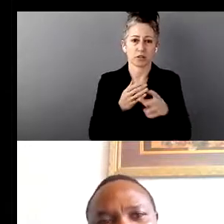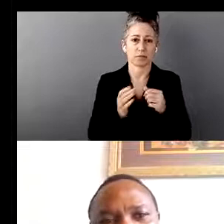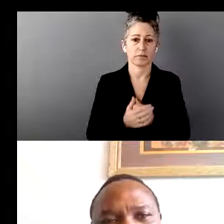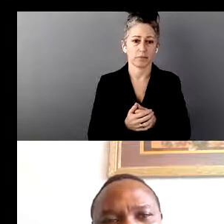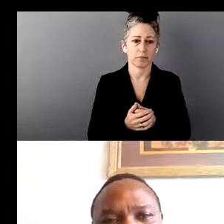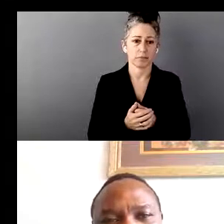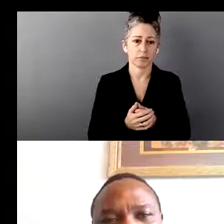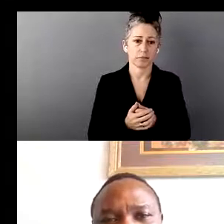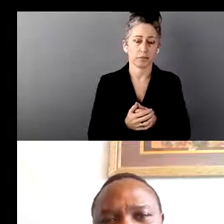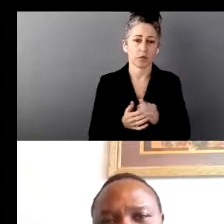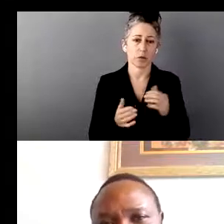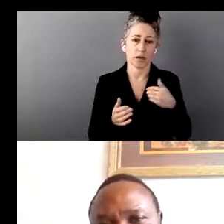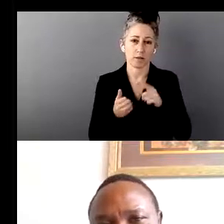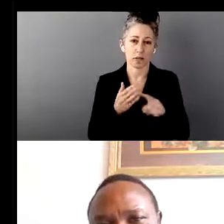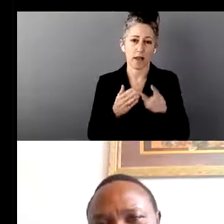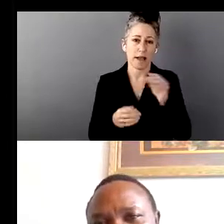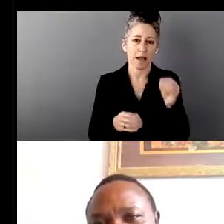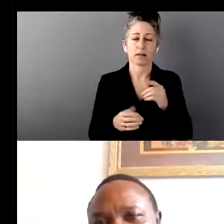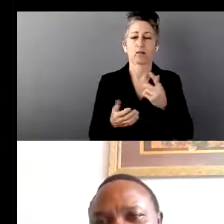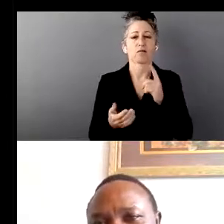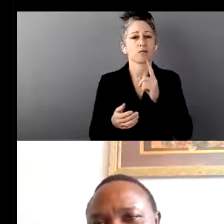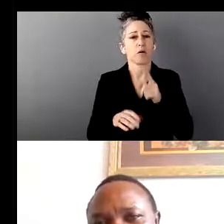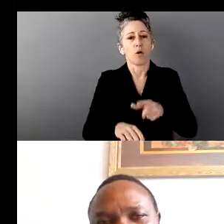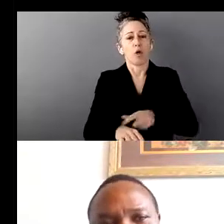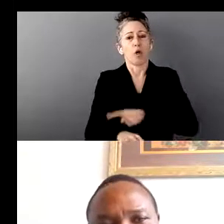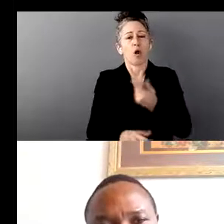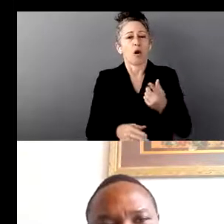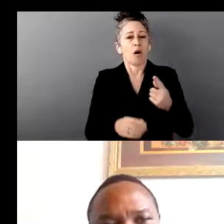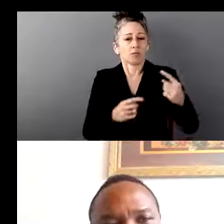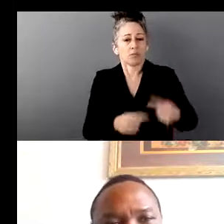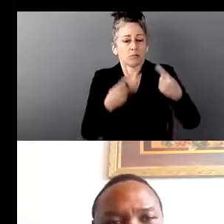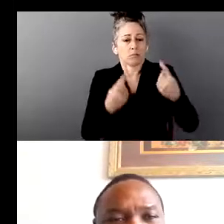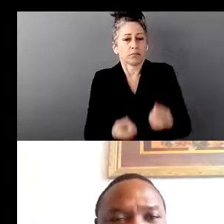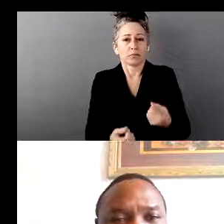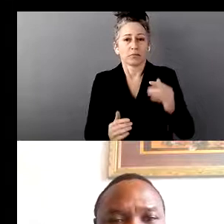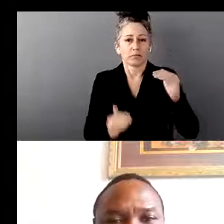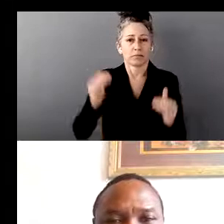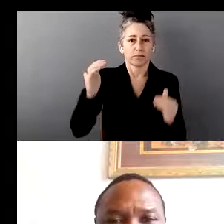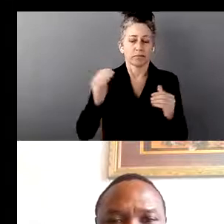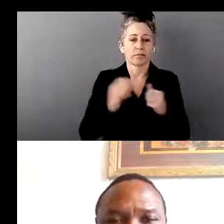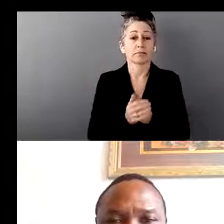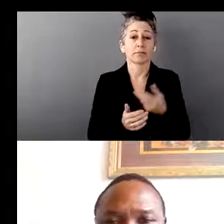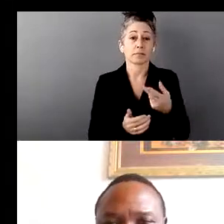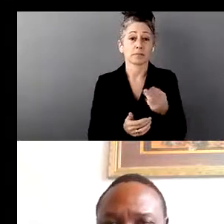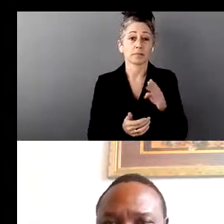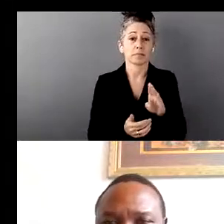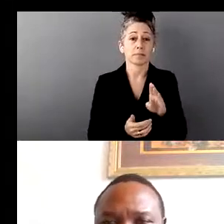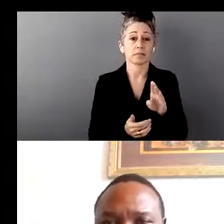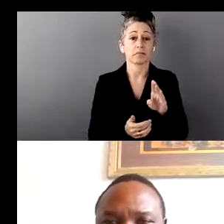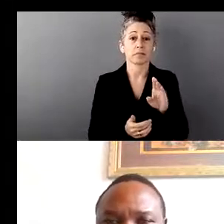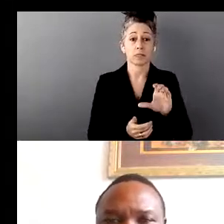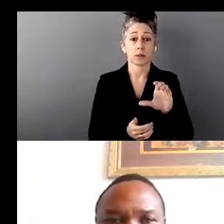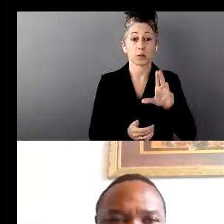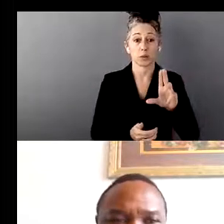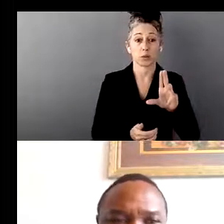research, as well as eliminating long-standing disability health and rehabilitation disparities. HBCU's participation as federal research agency